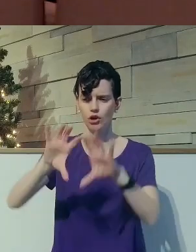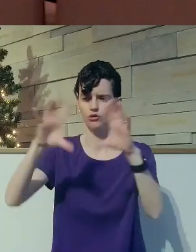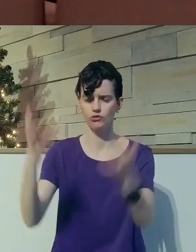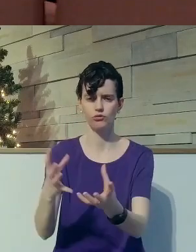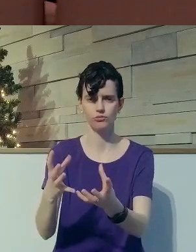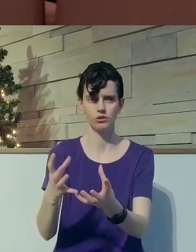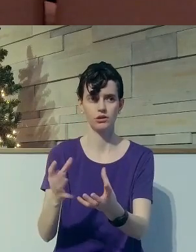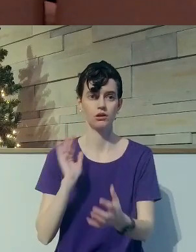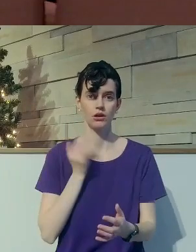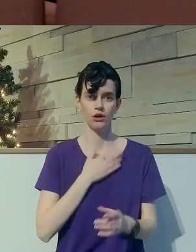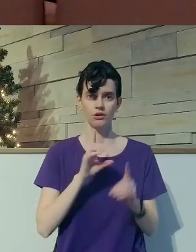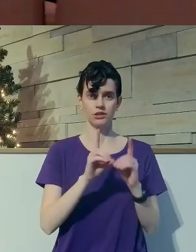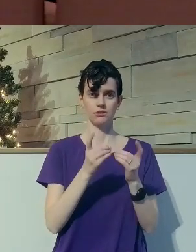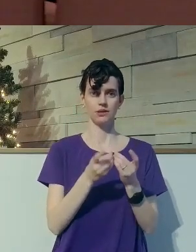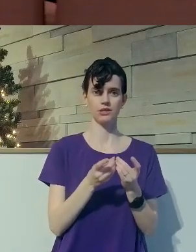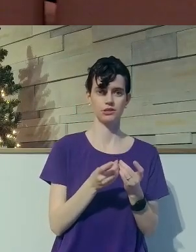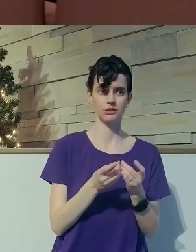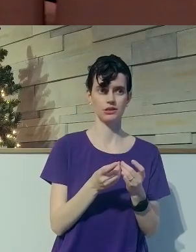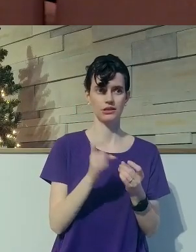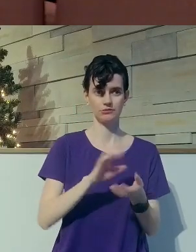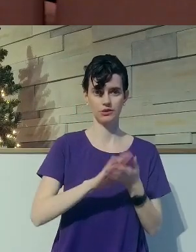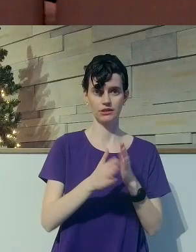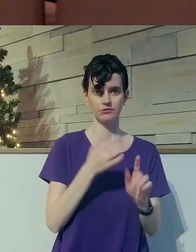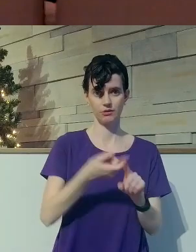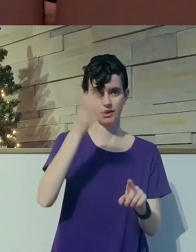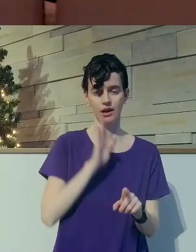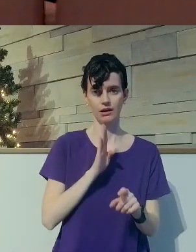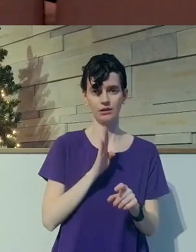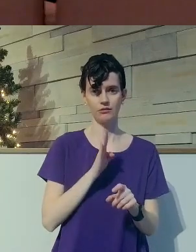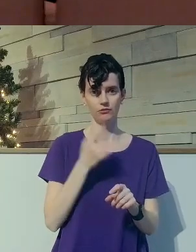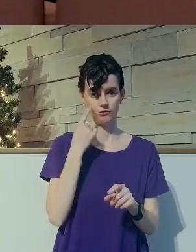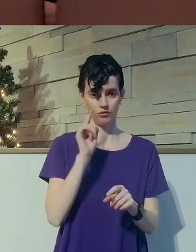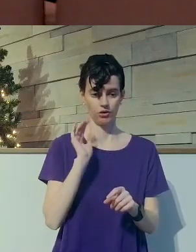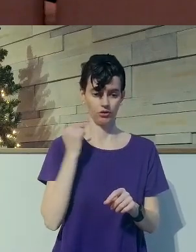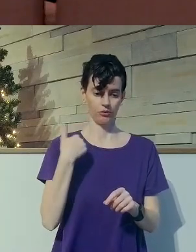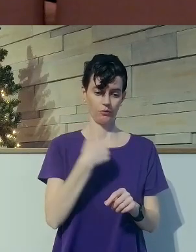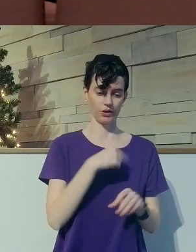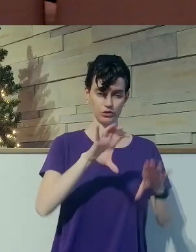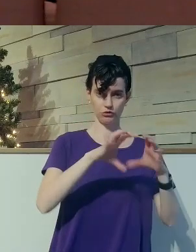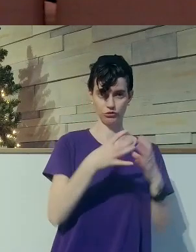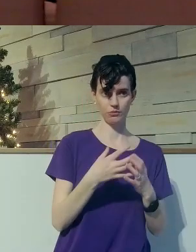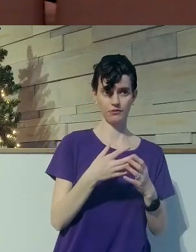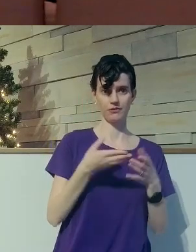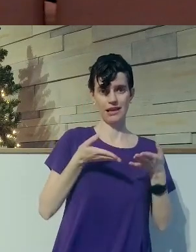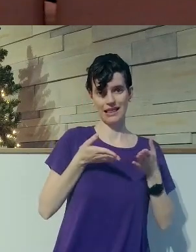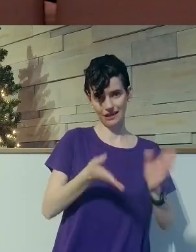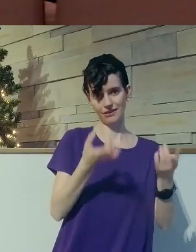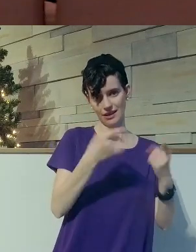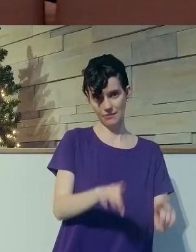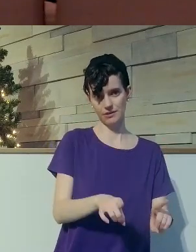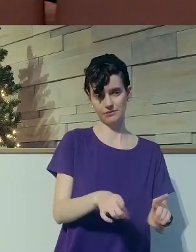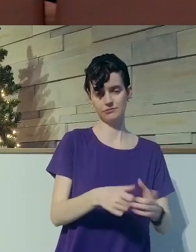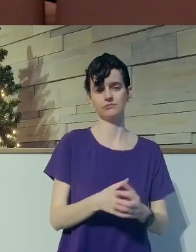I mentioned our denomination. Our denomination needs forgiveness from God for what we as a denomination have allowed to take place.